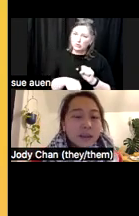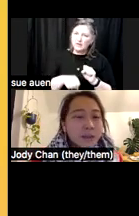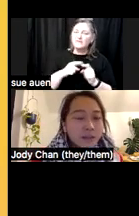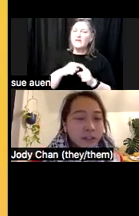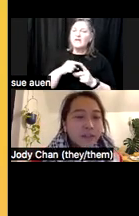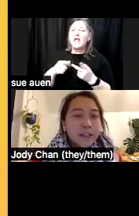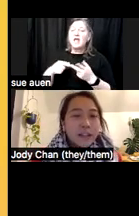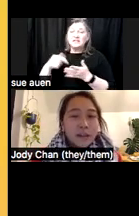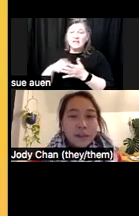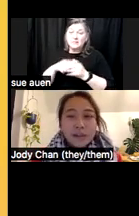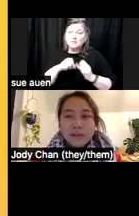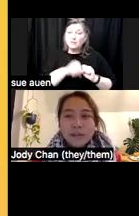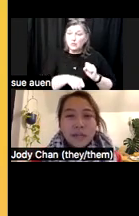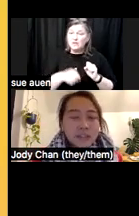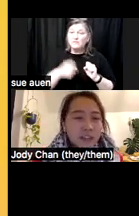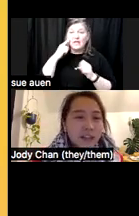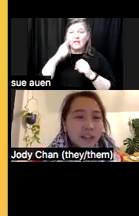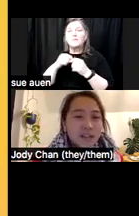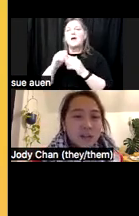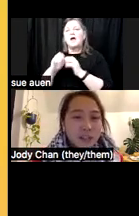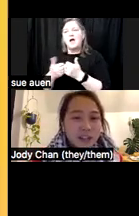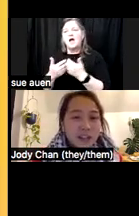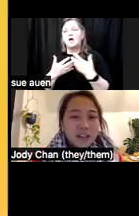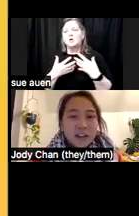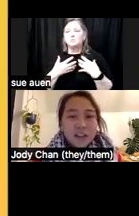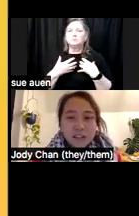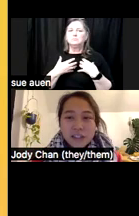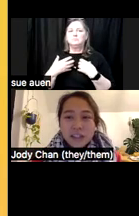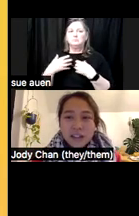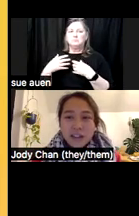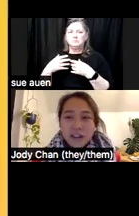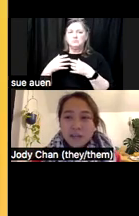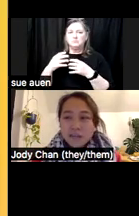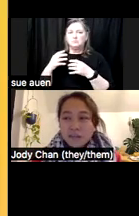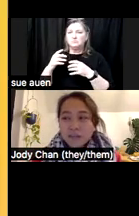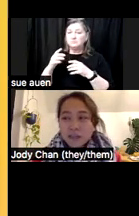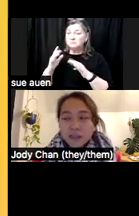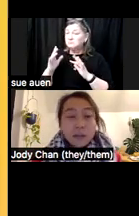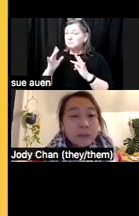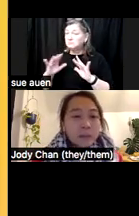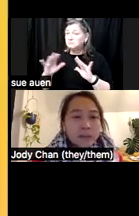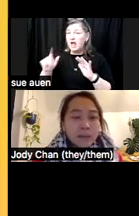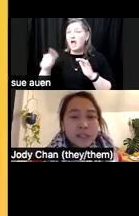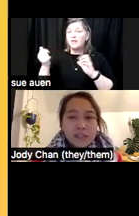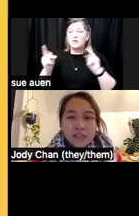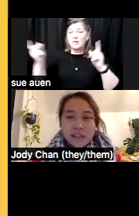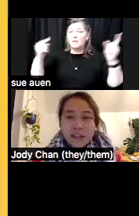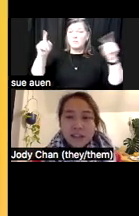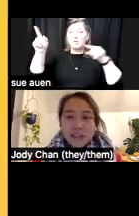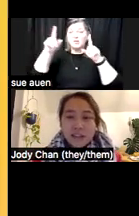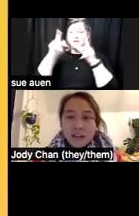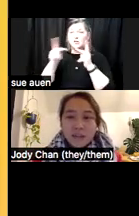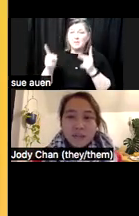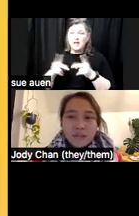these times of grief, thinking about Palestine and Sudan and the Congo and other peoples and places